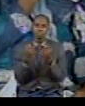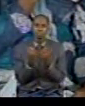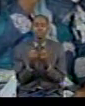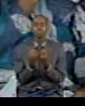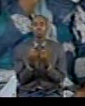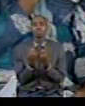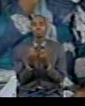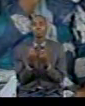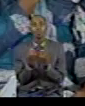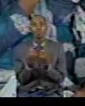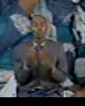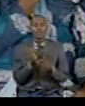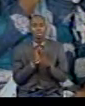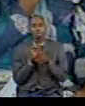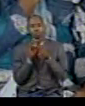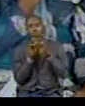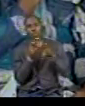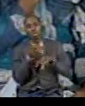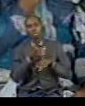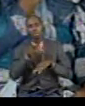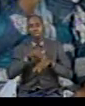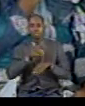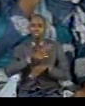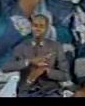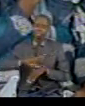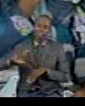from the right hand side there, the corner there,